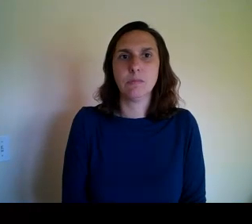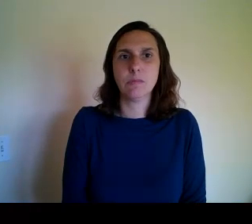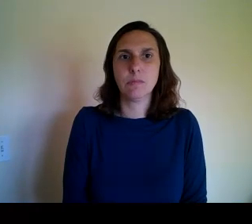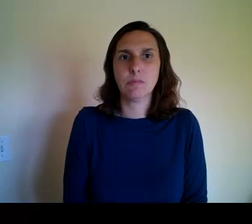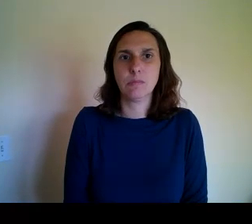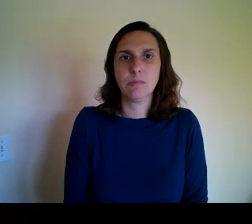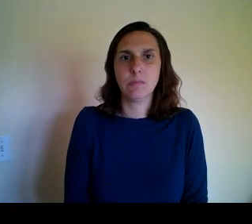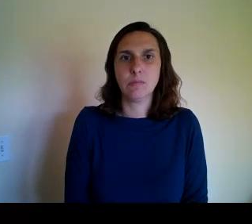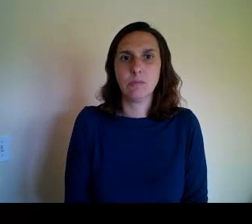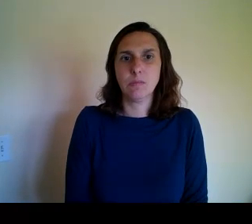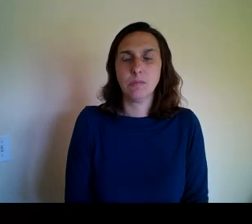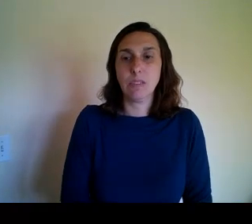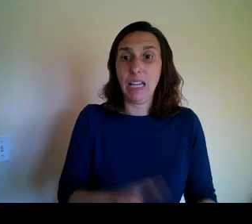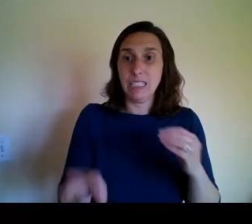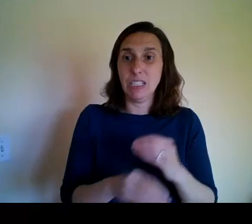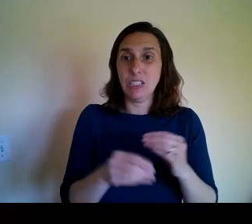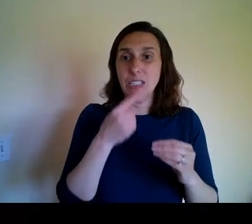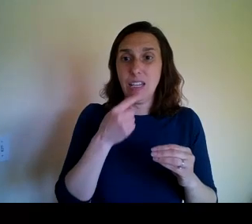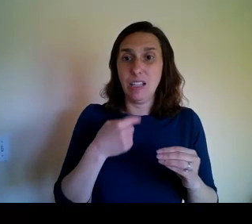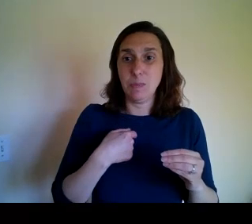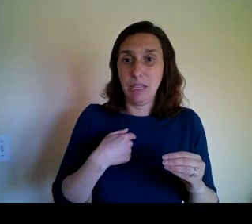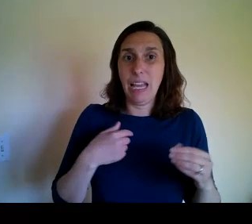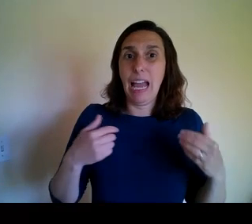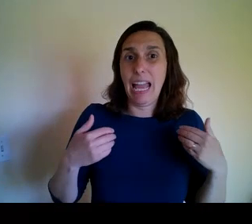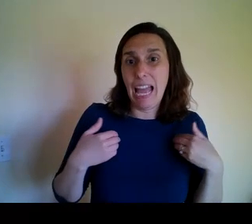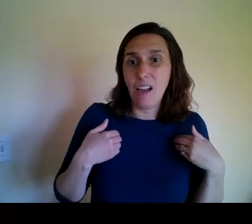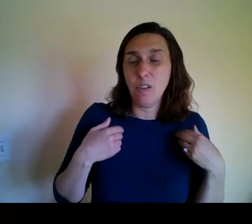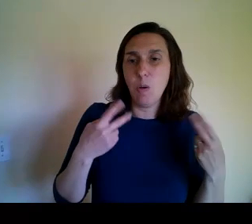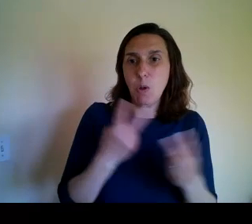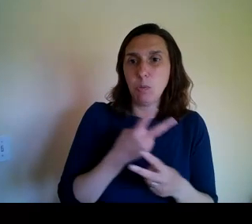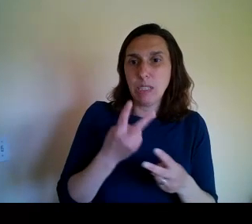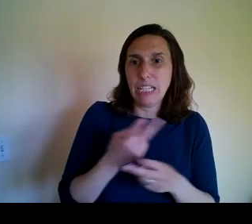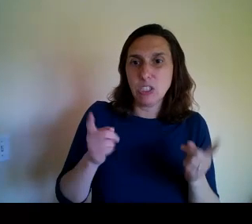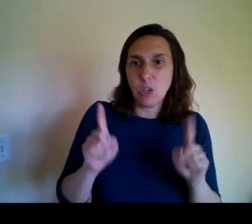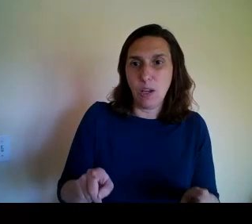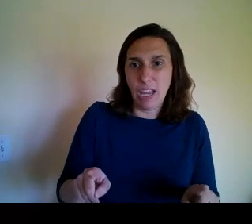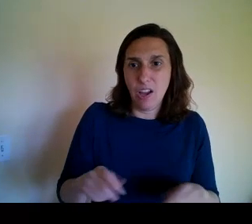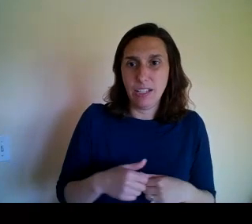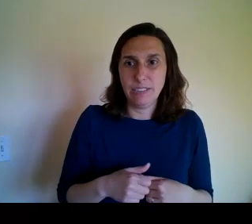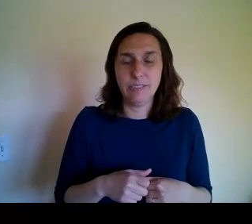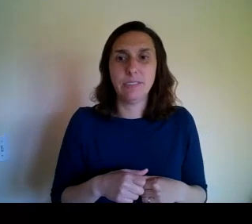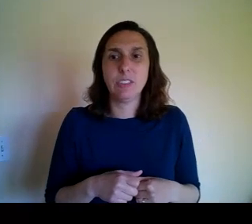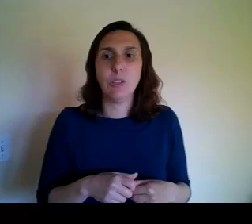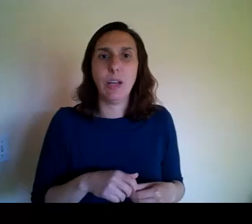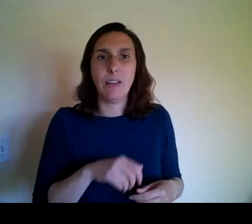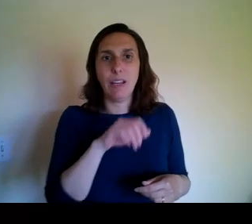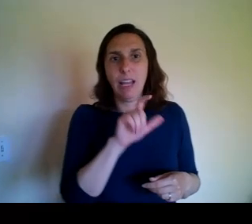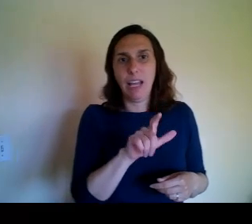Well, addition tells me that I have multiplication going on. So I have ln